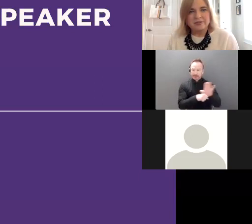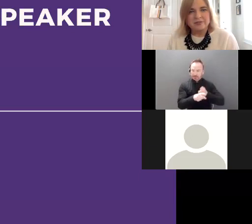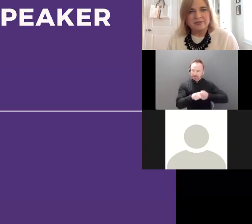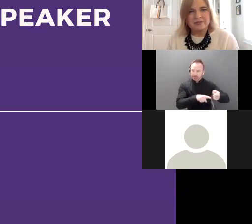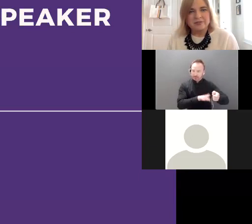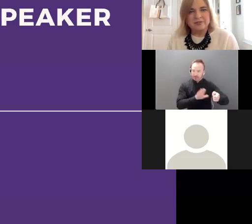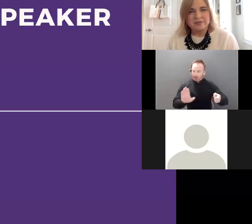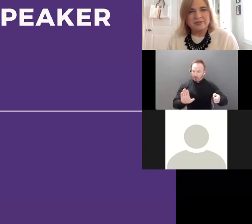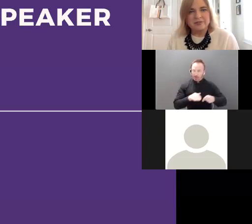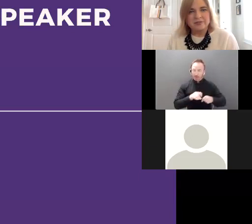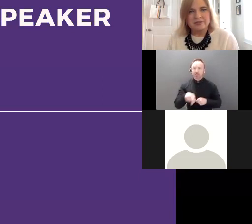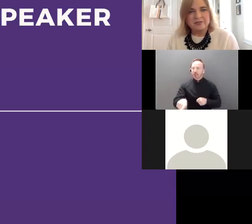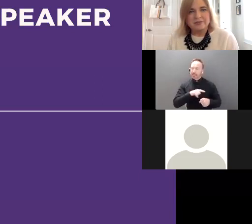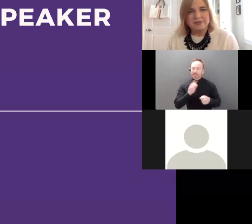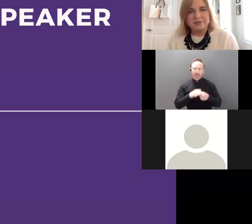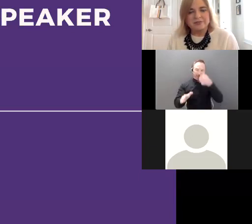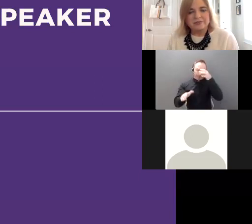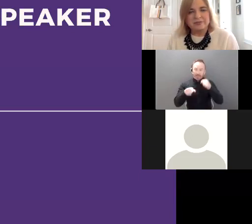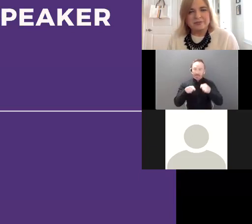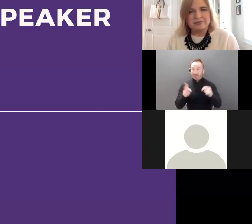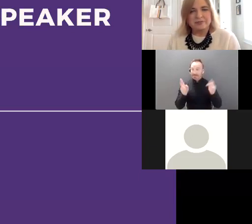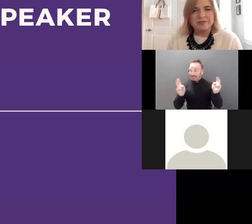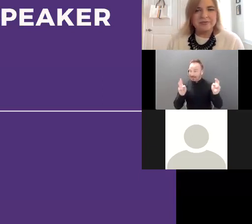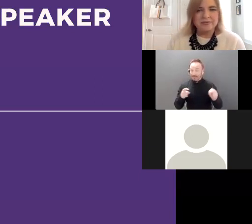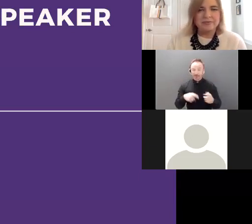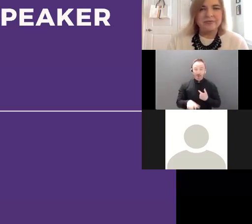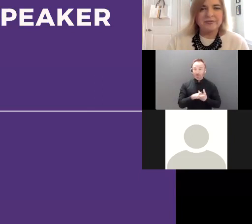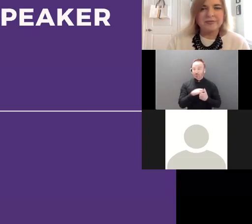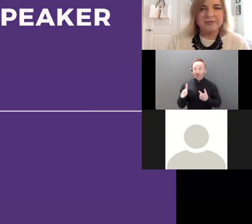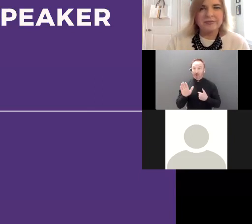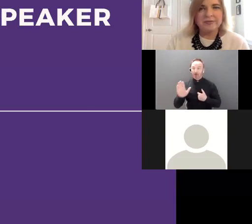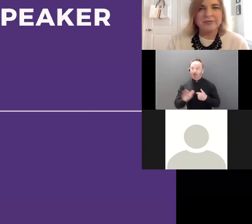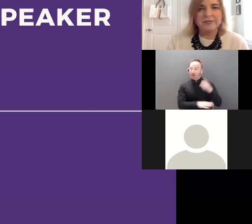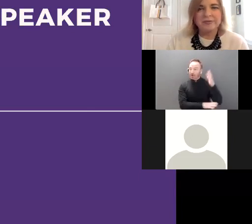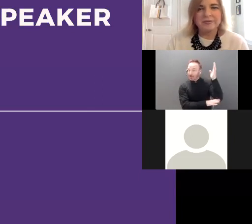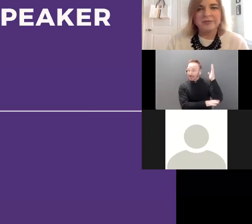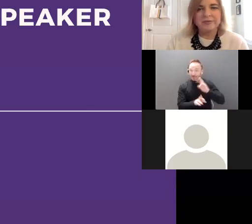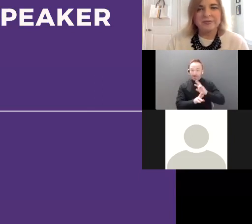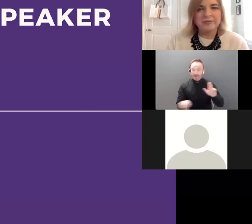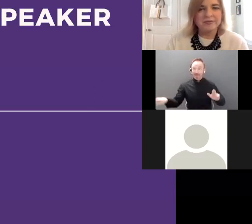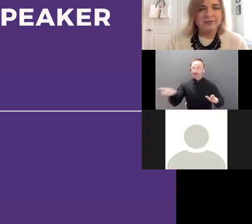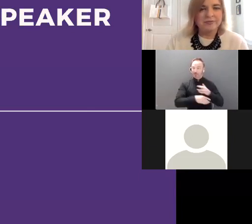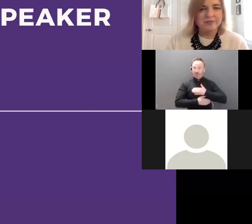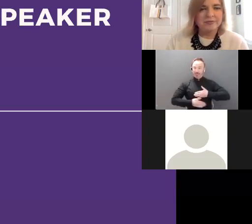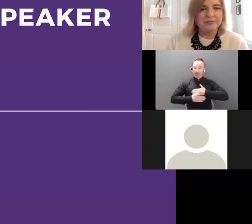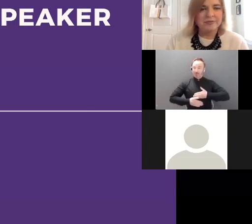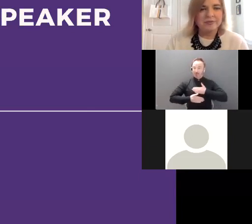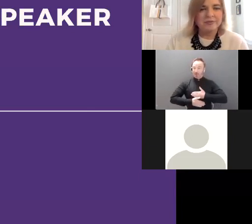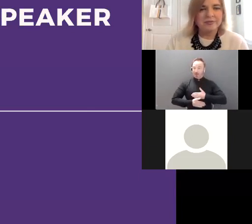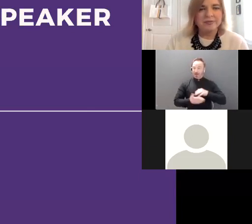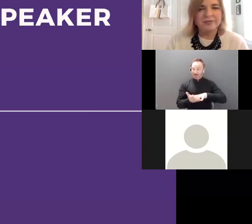astute on this topic. So let's just jump right into Mary Ann's presentation and enjoy the rest of the learnings